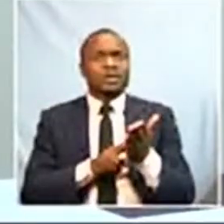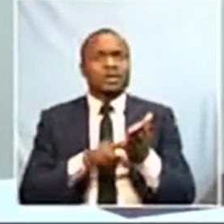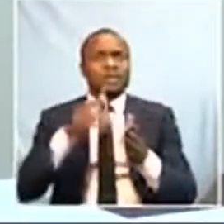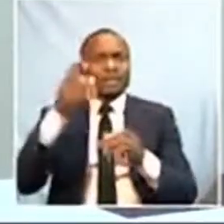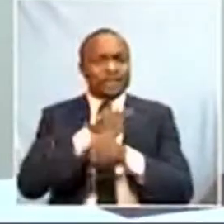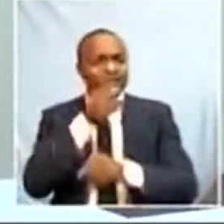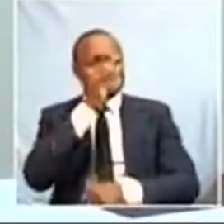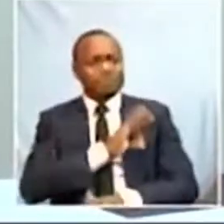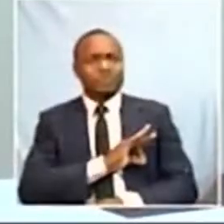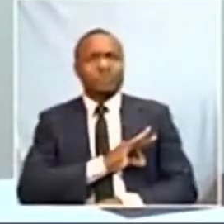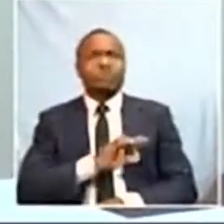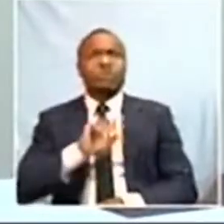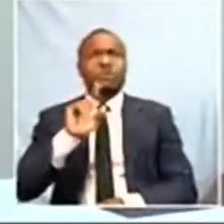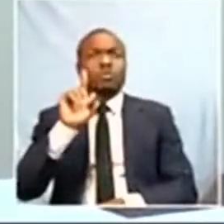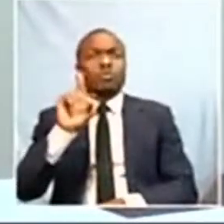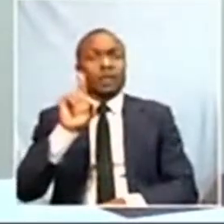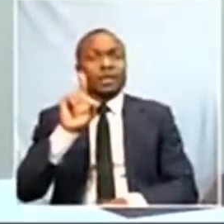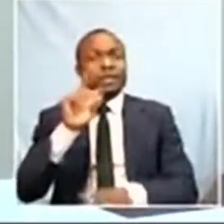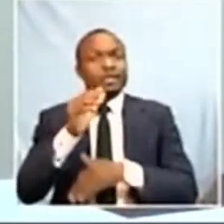1 good year,